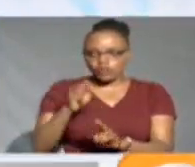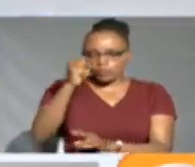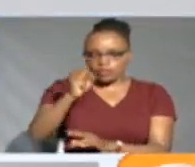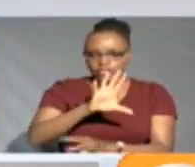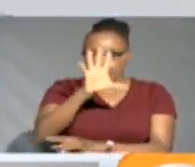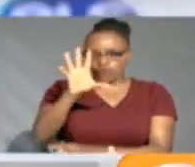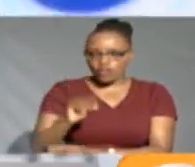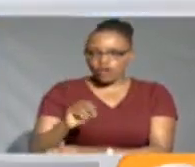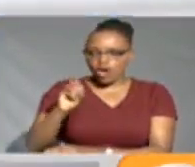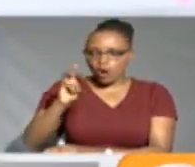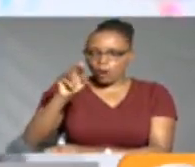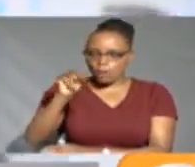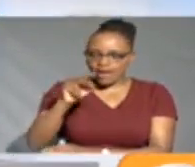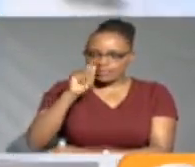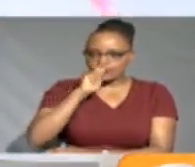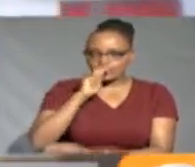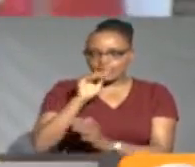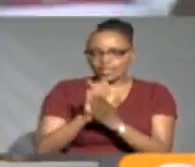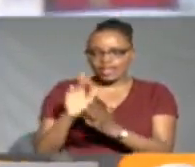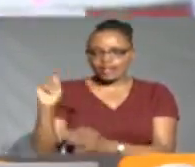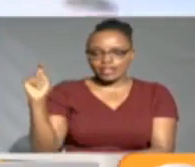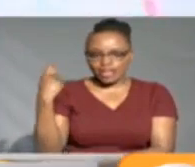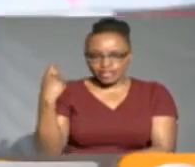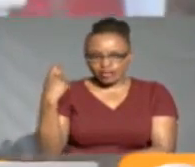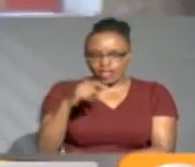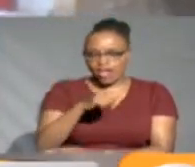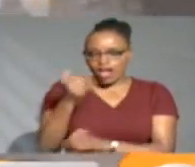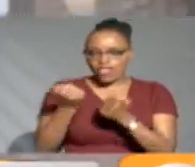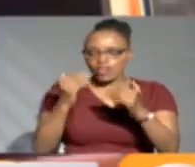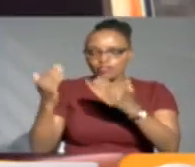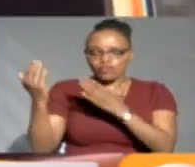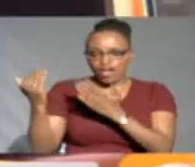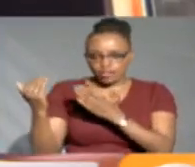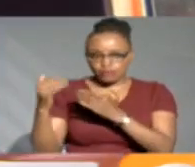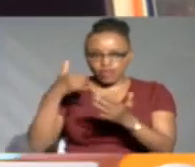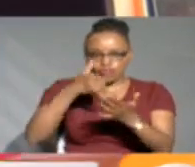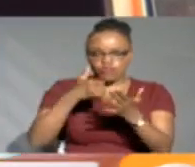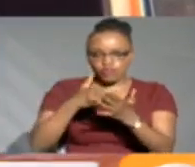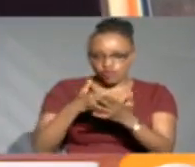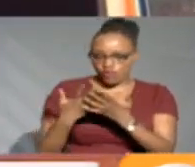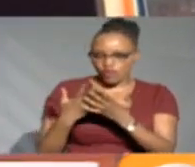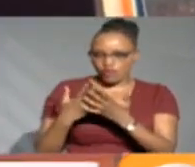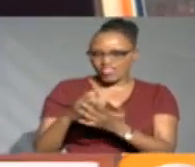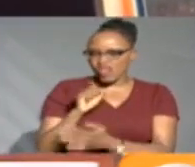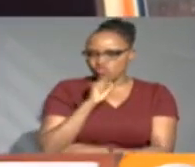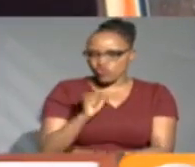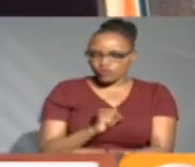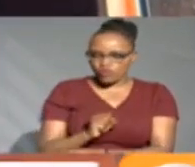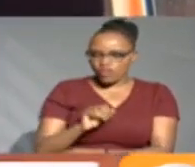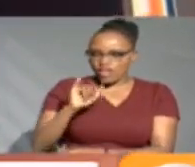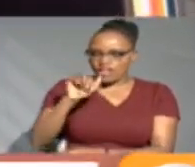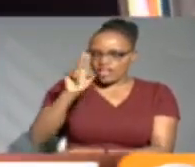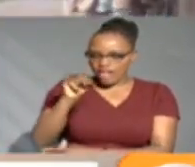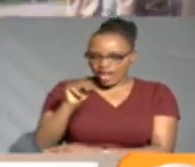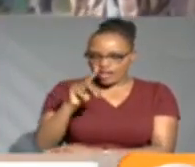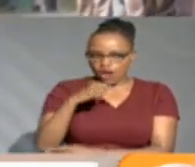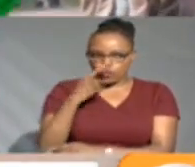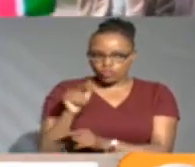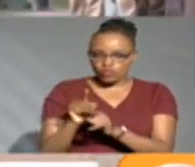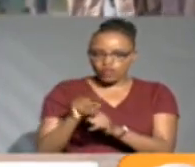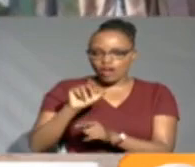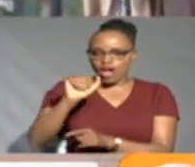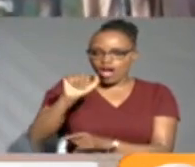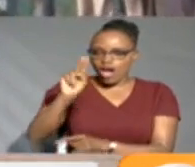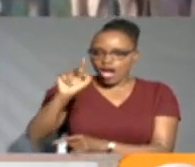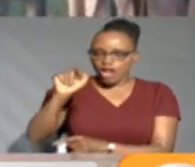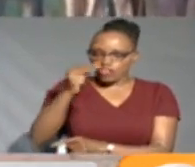Africa, Oman, Tanzania, and Kenya. Other drivers expected include legendary driver Ian Duncan, navigated by Anthony